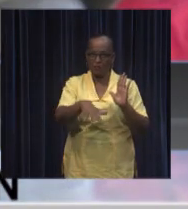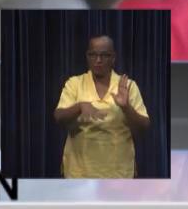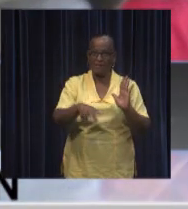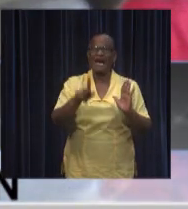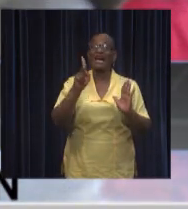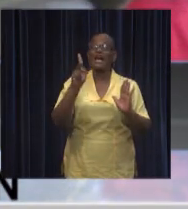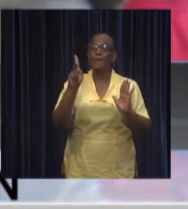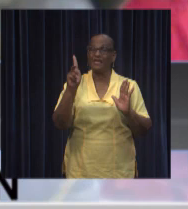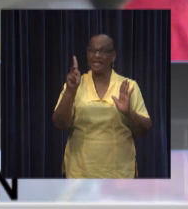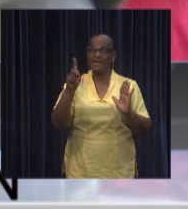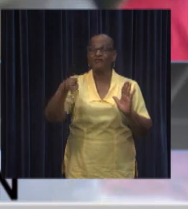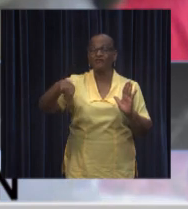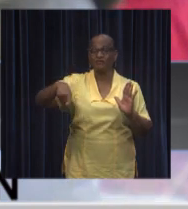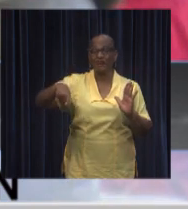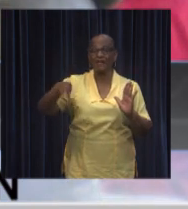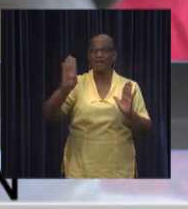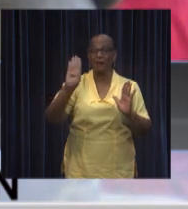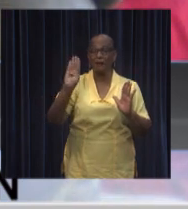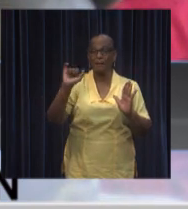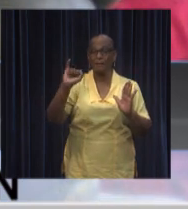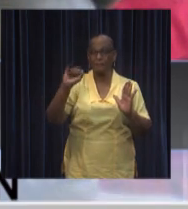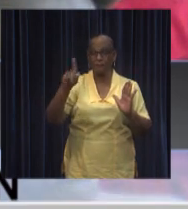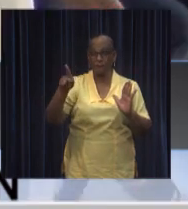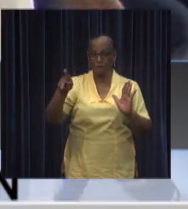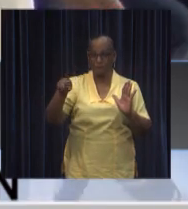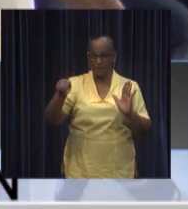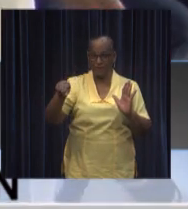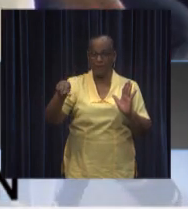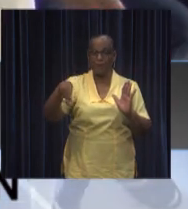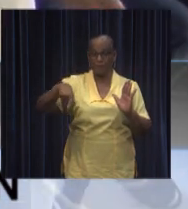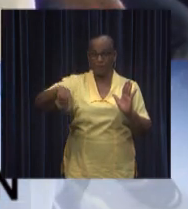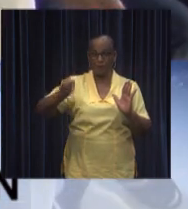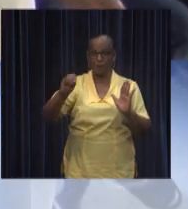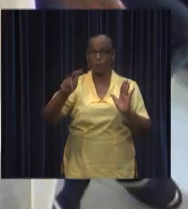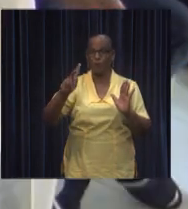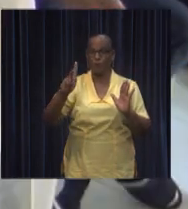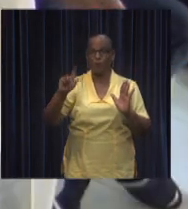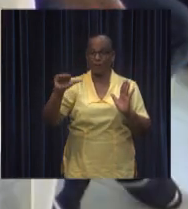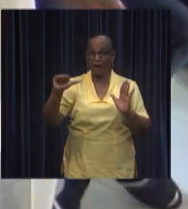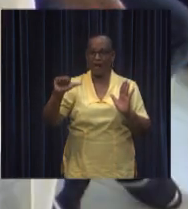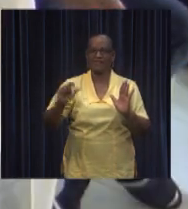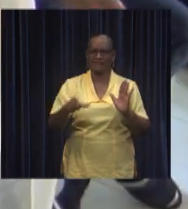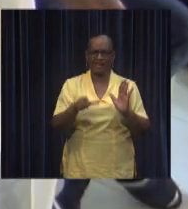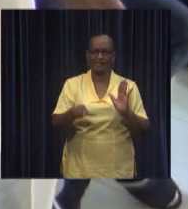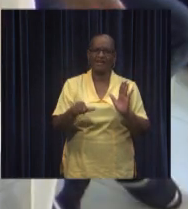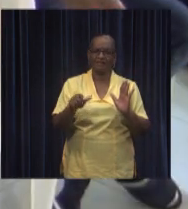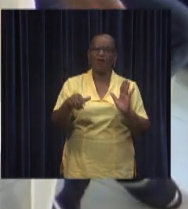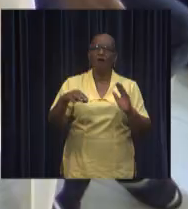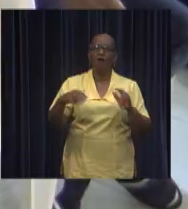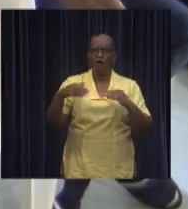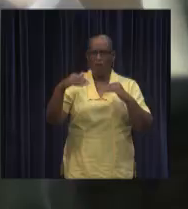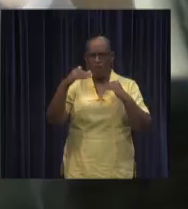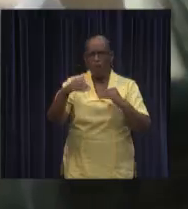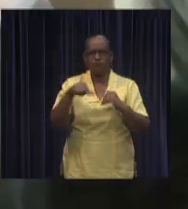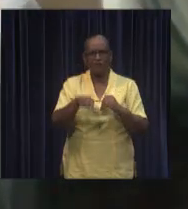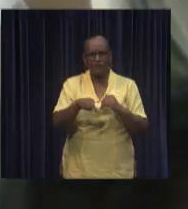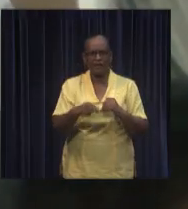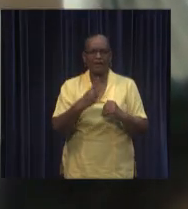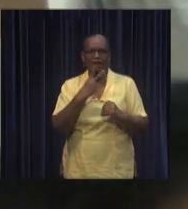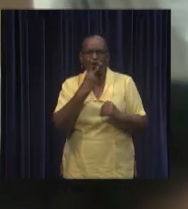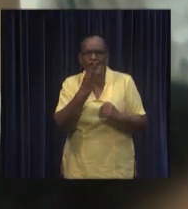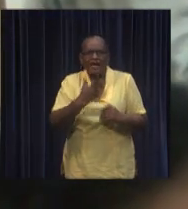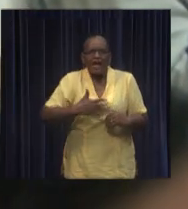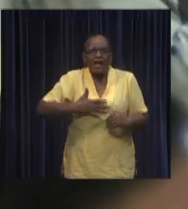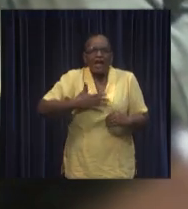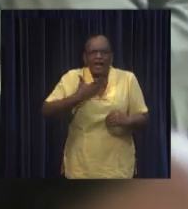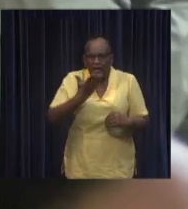authority was also present during the official kickoff of the programs. The chief of Bigipoika explained